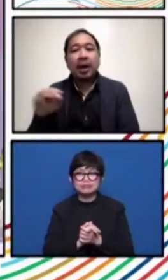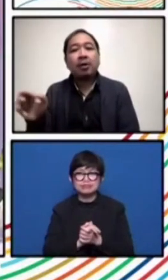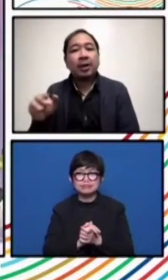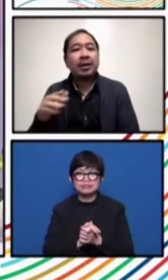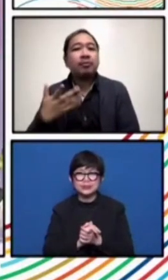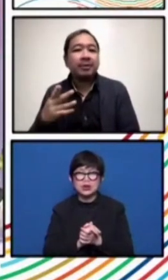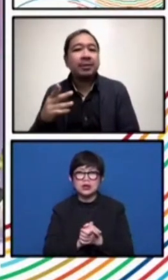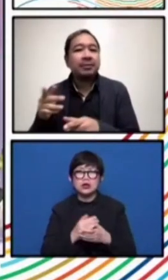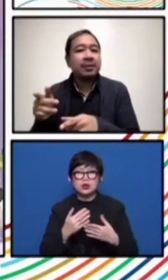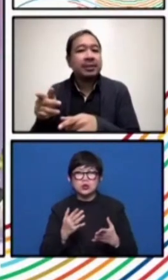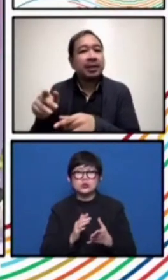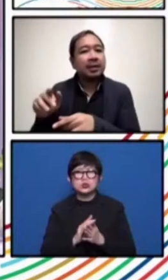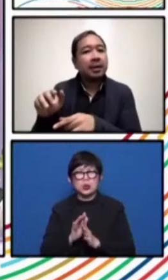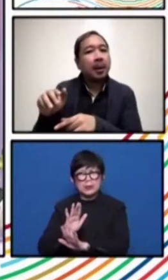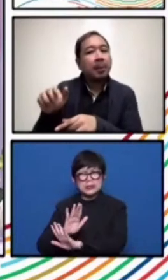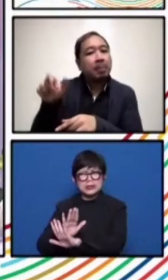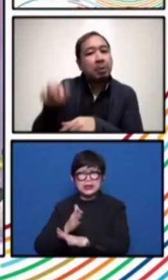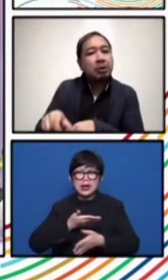disabilities